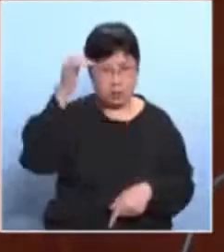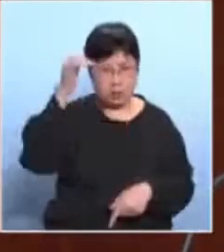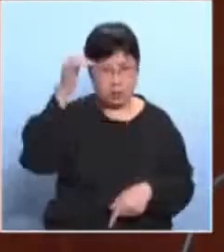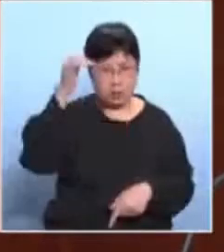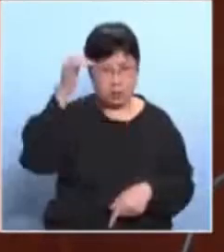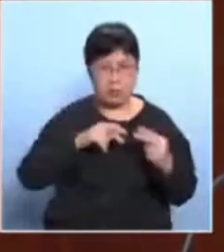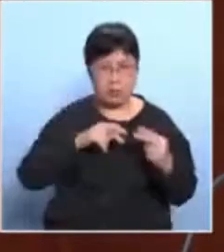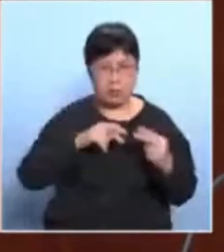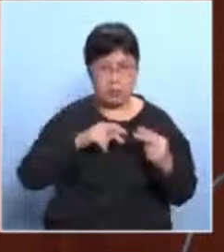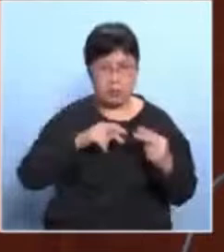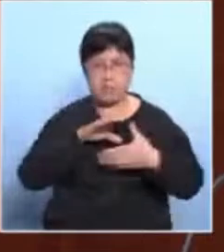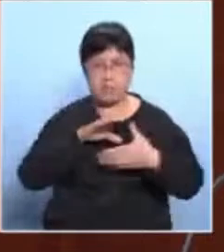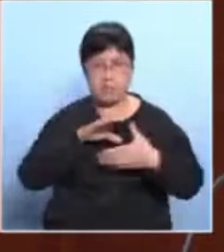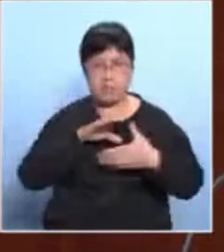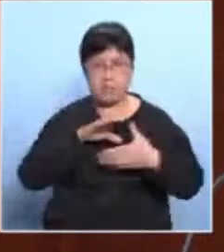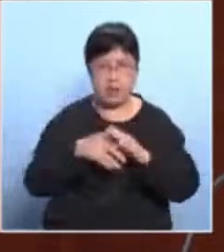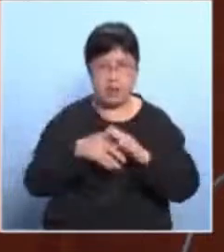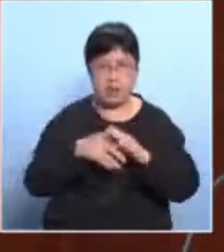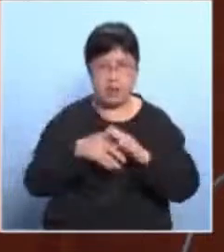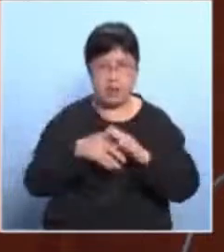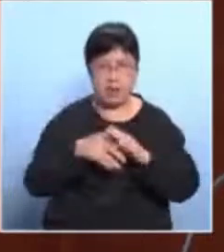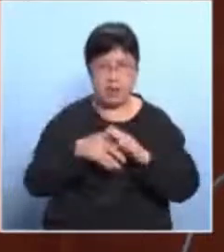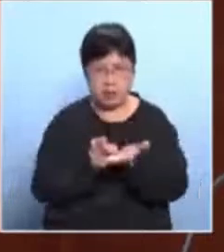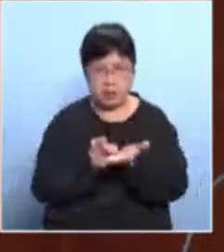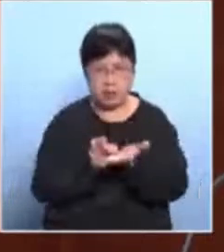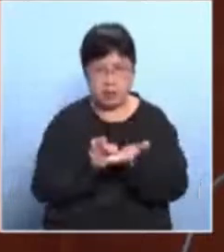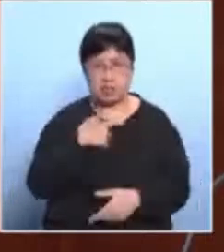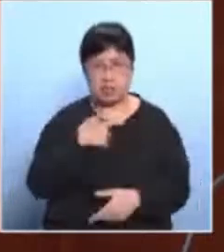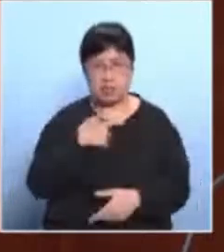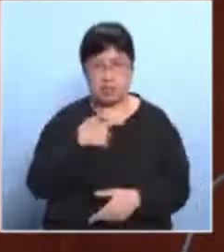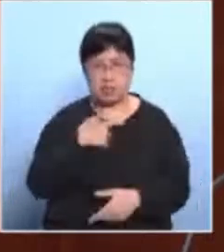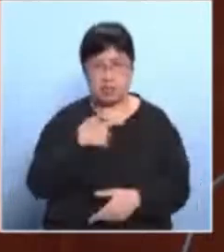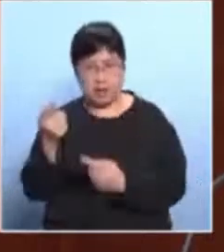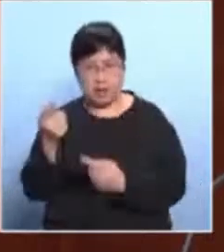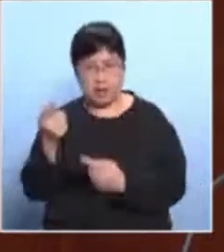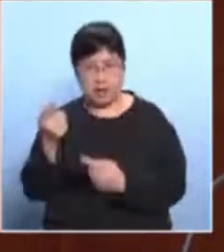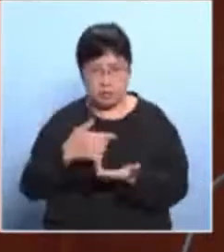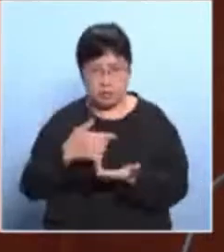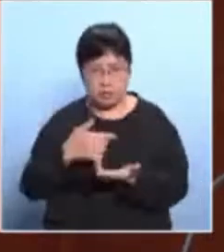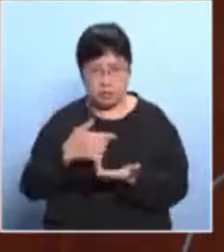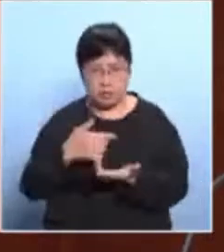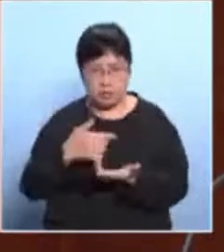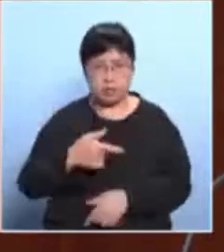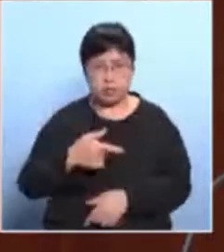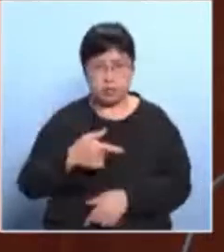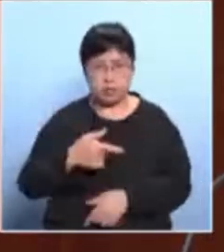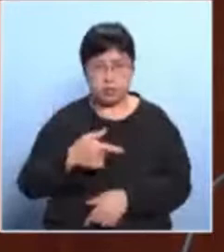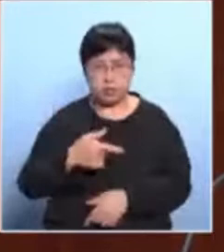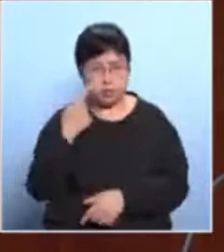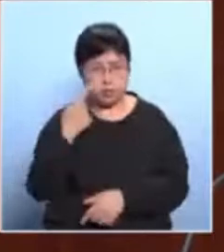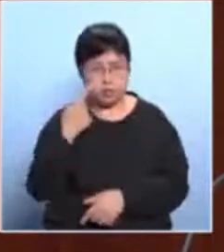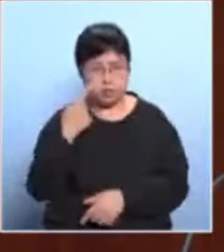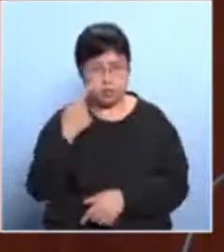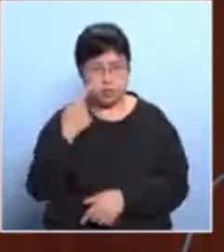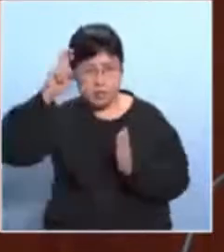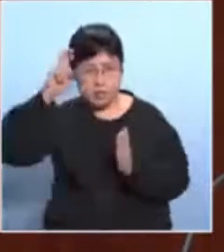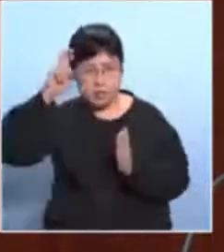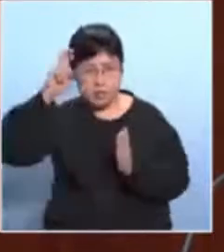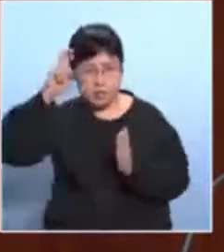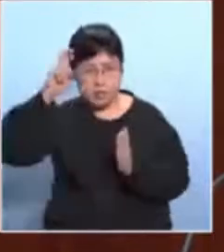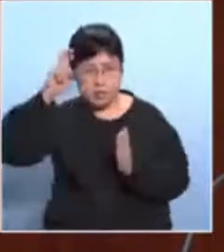the Shenzhen side, including exploring arrangements to facilitate access to the cultural tourism zone by visitors of both